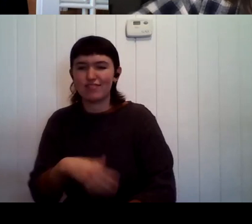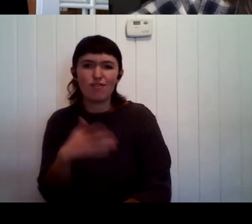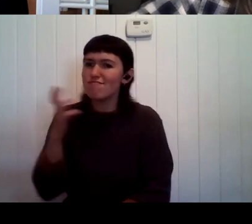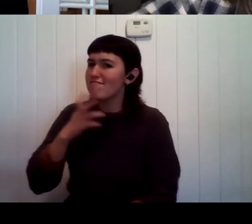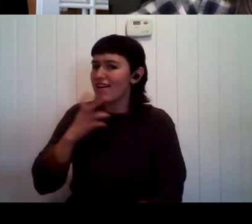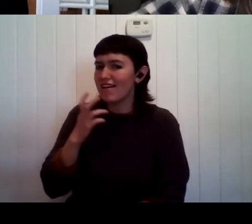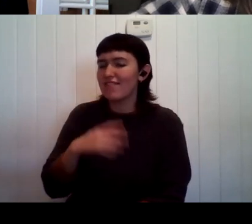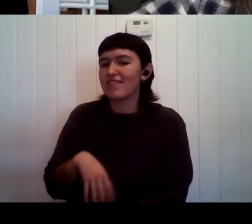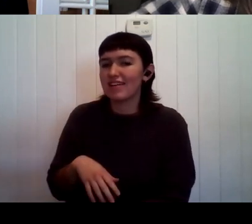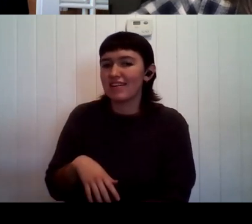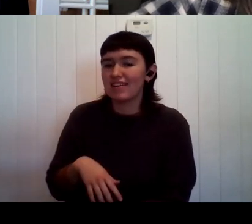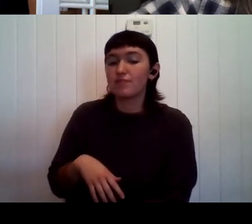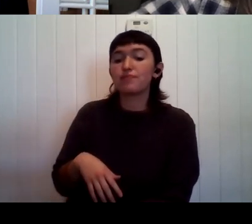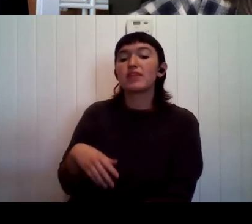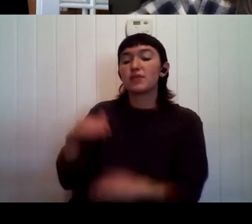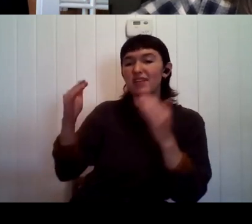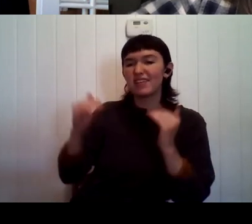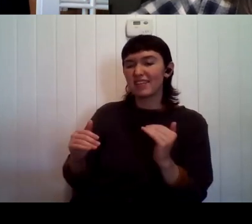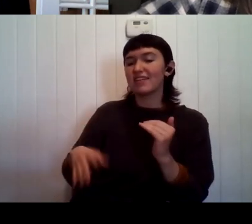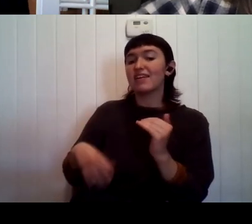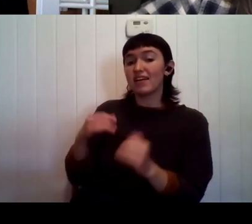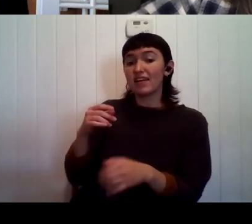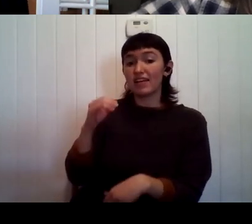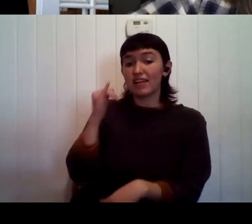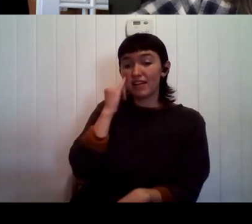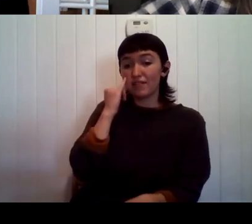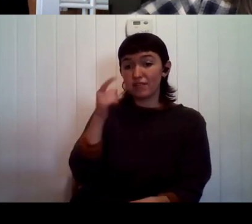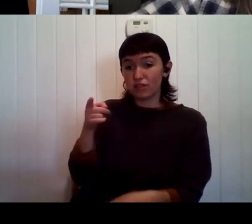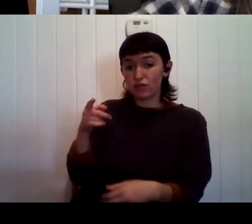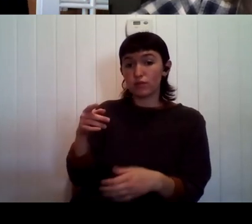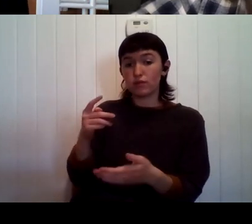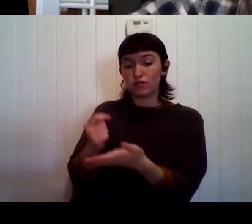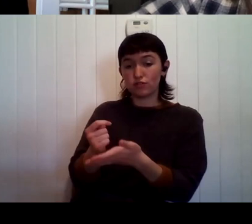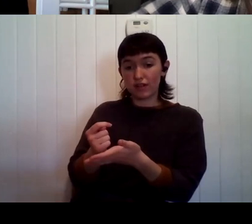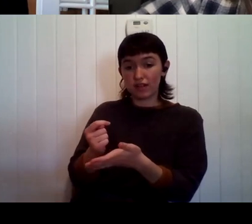how would you do it? Ooh, actually fish can be trained.